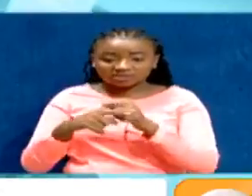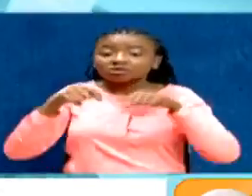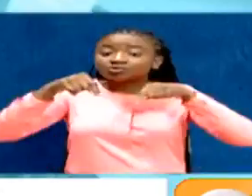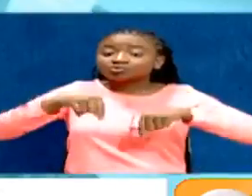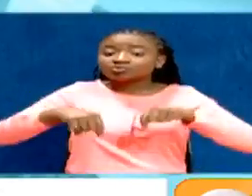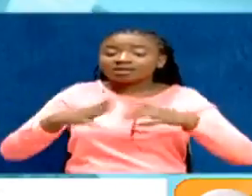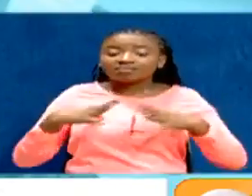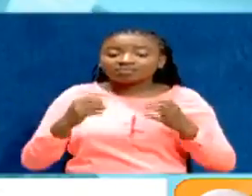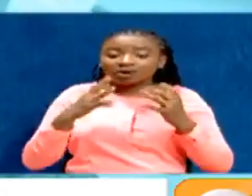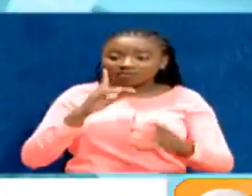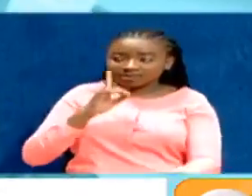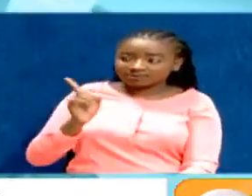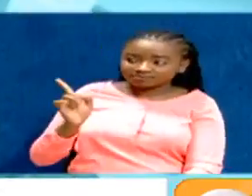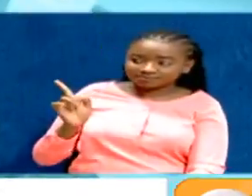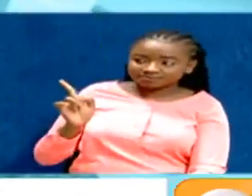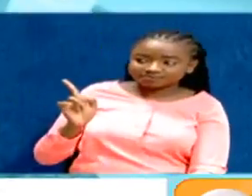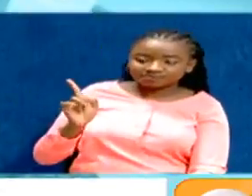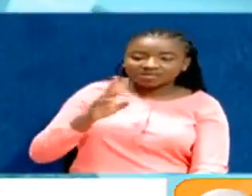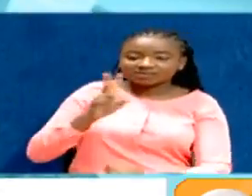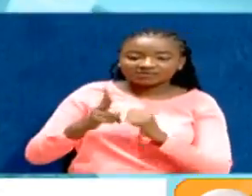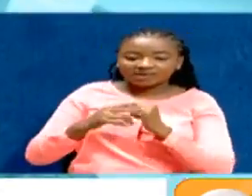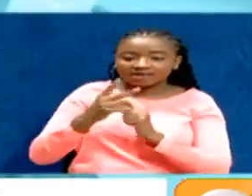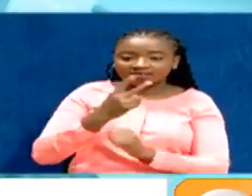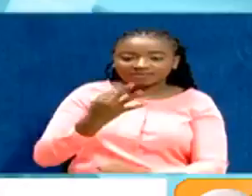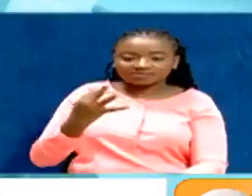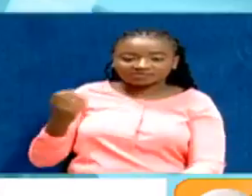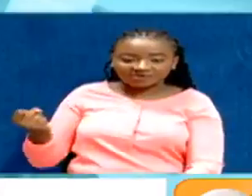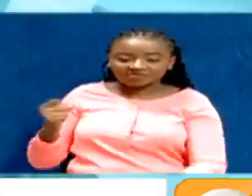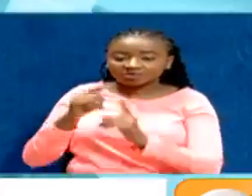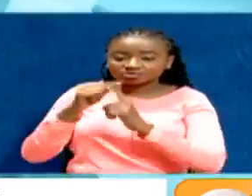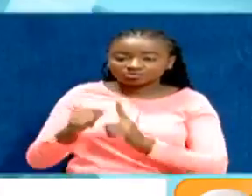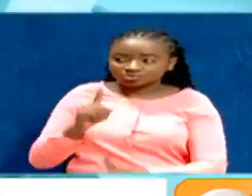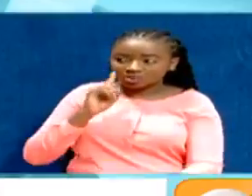hours, 735 cases have been recorded, tallying to